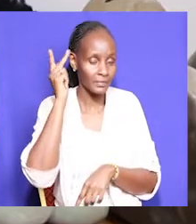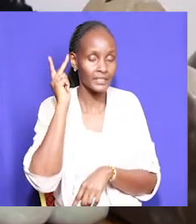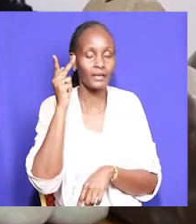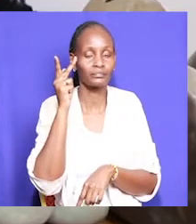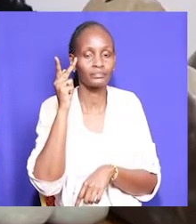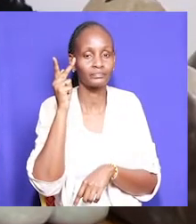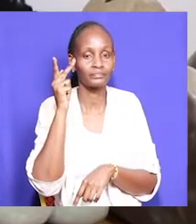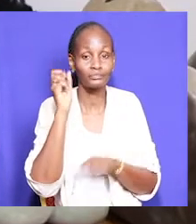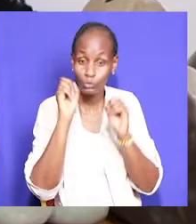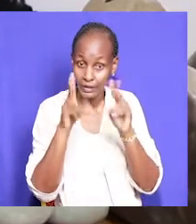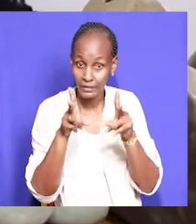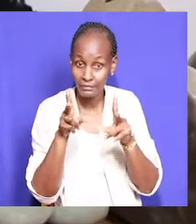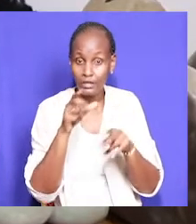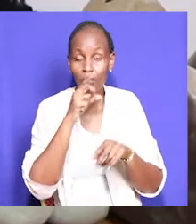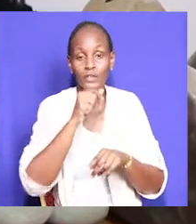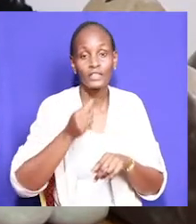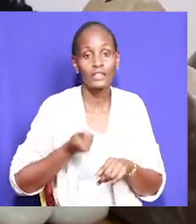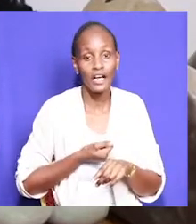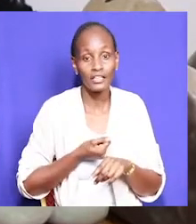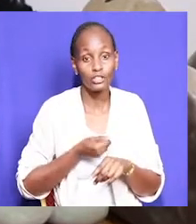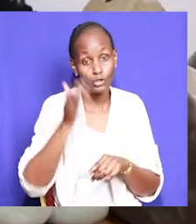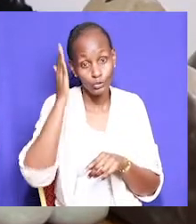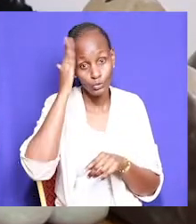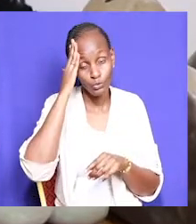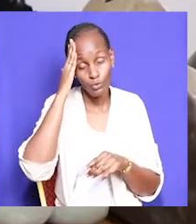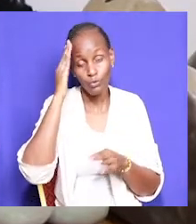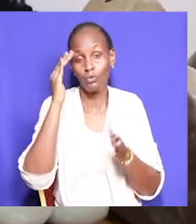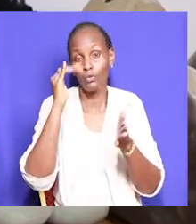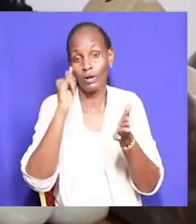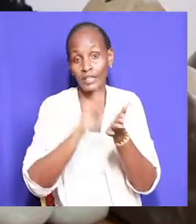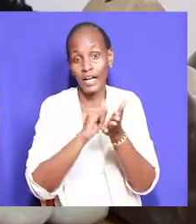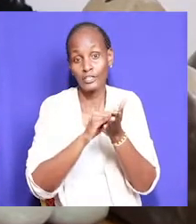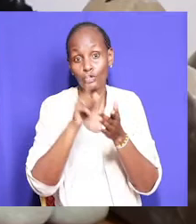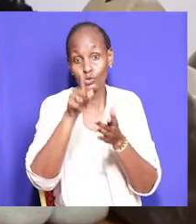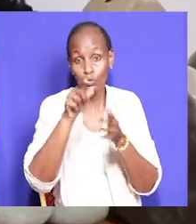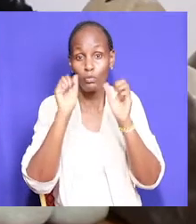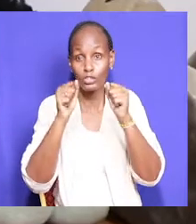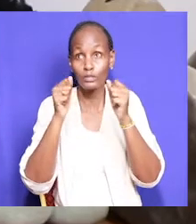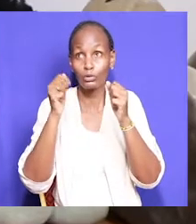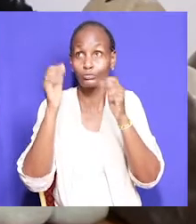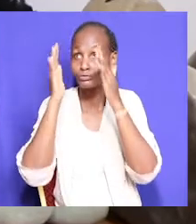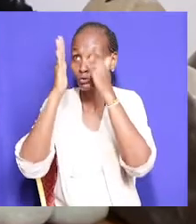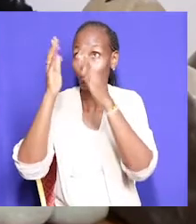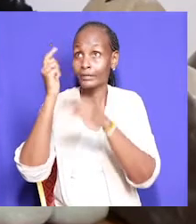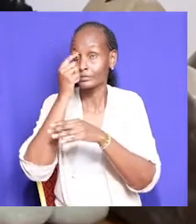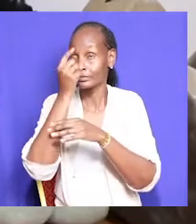right? And boys and girls, did you know that you're able to fix your eyes